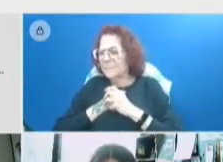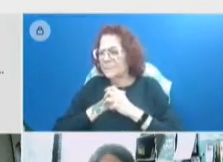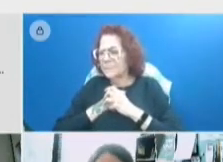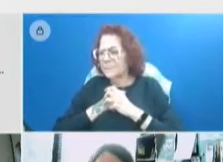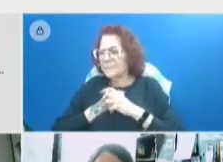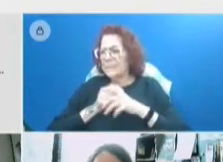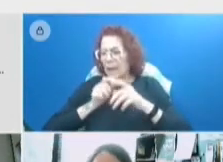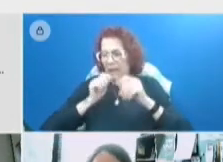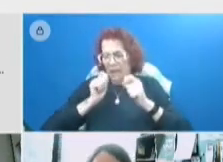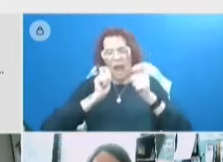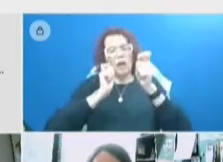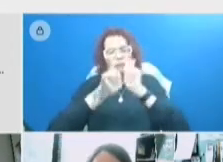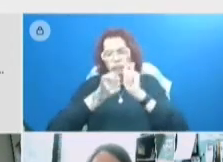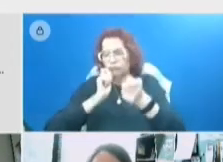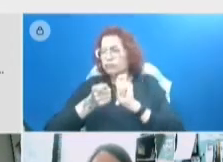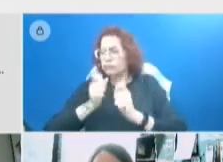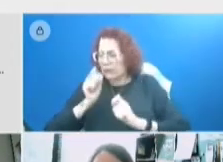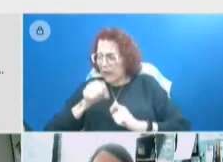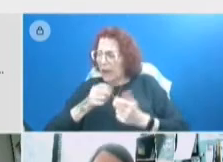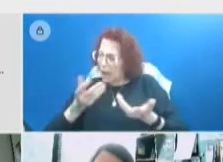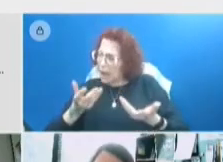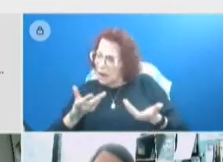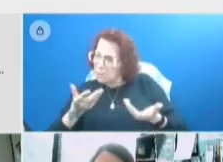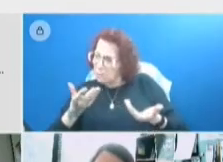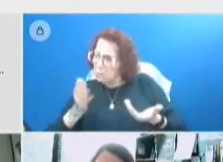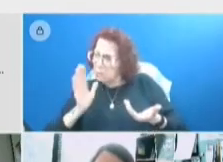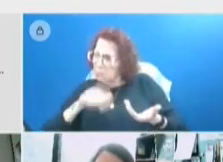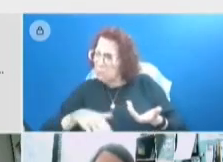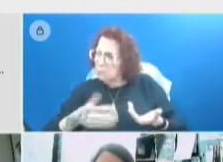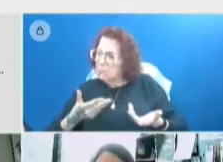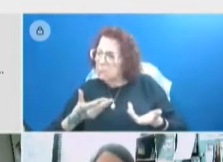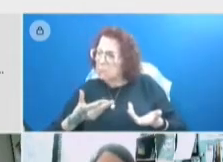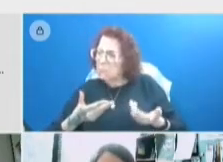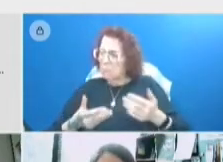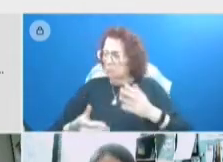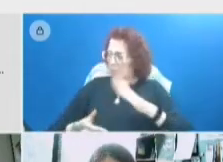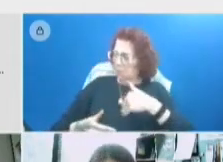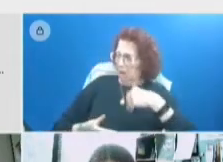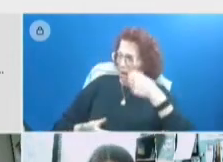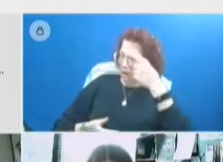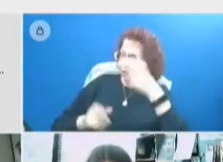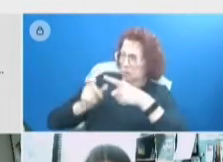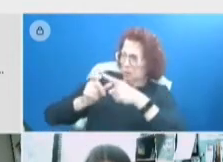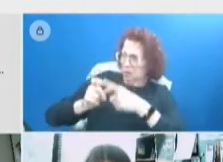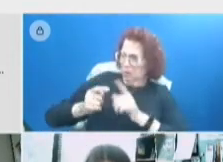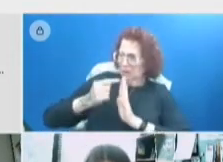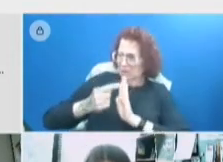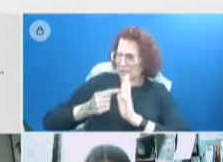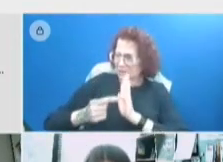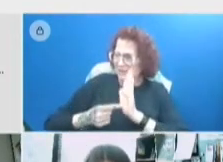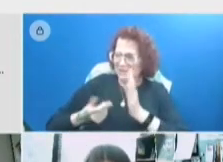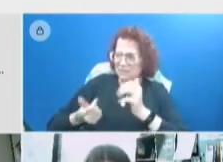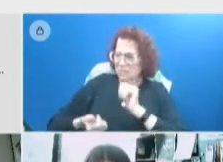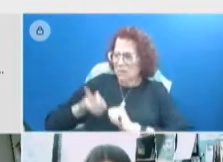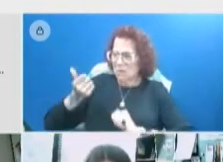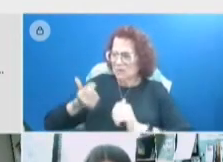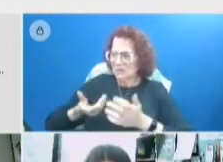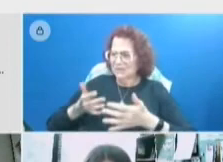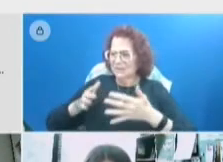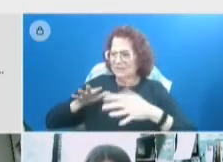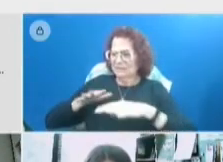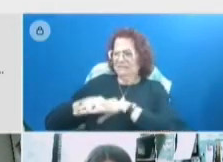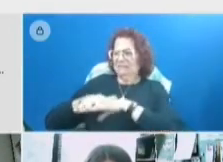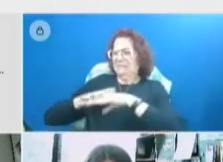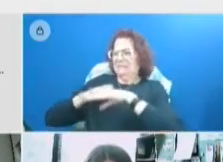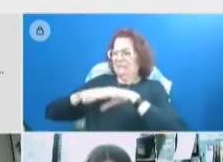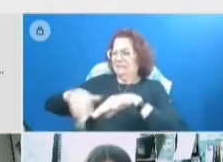Well, it seems like that, you know, as I understand that term, it was the most populous municipality early voting site.